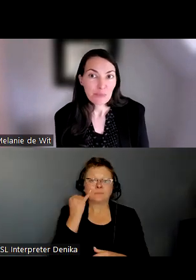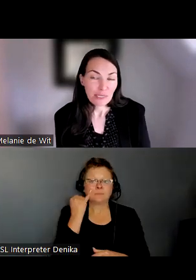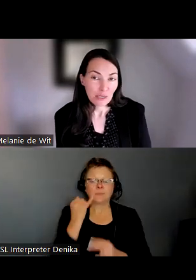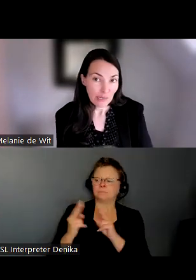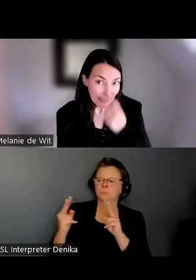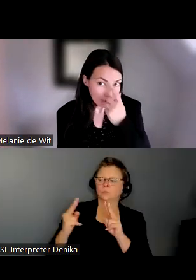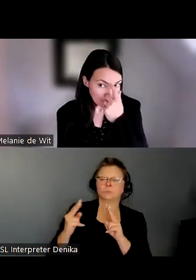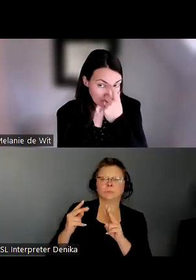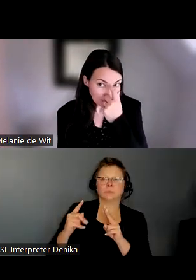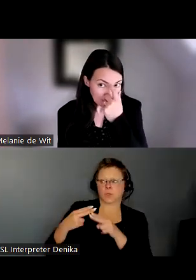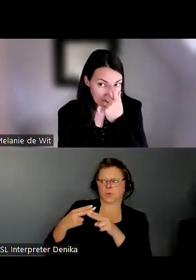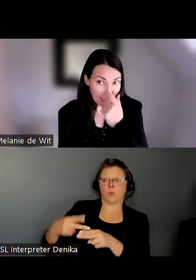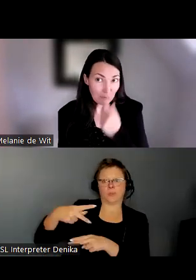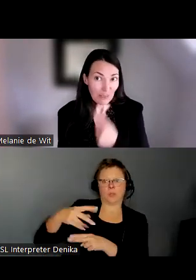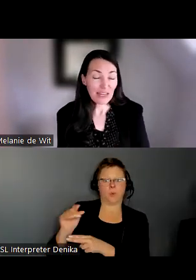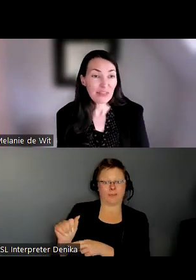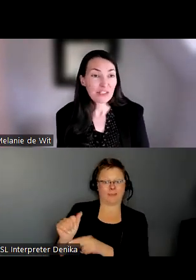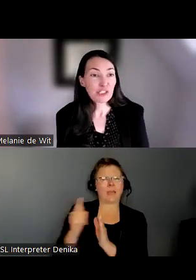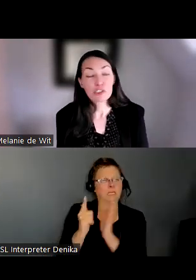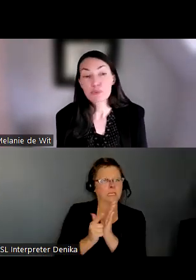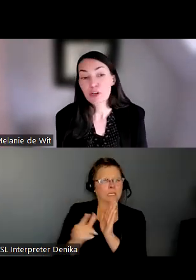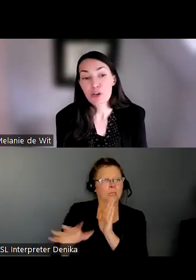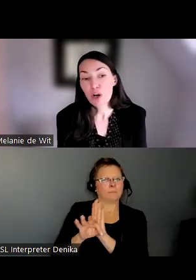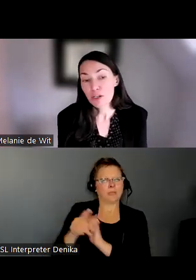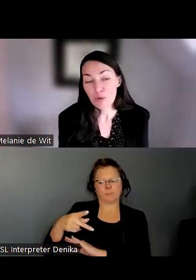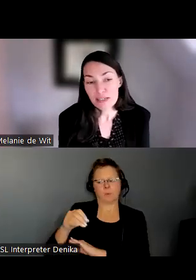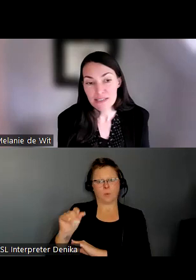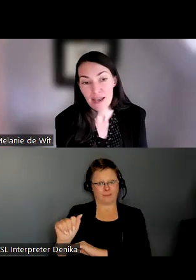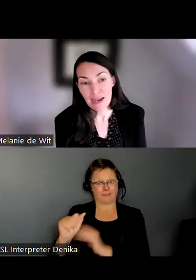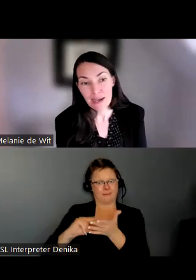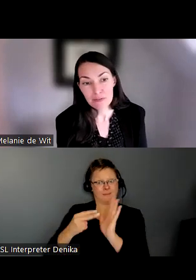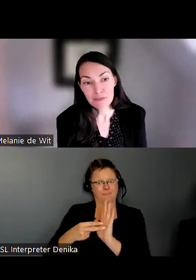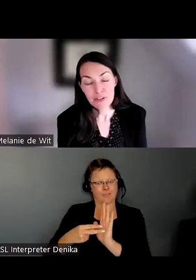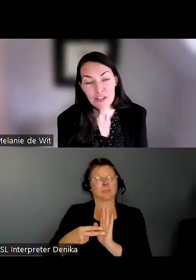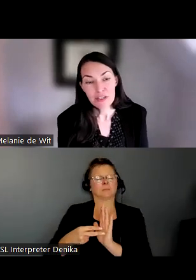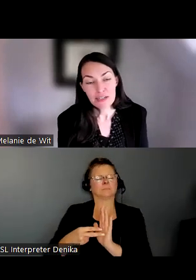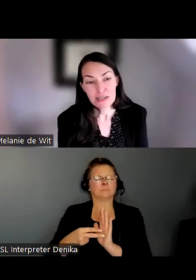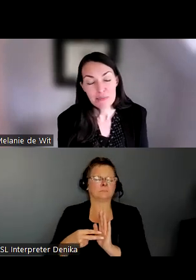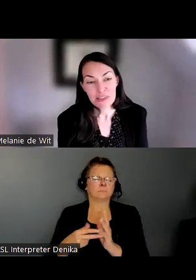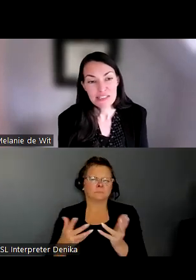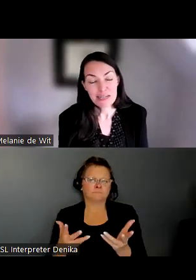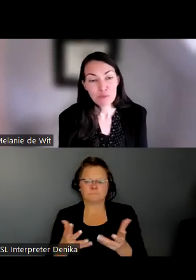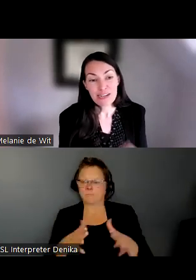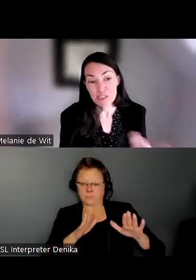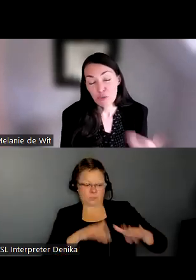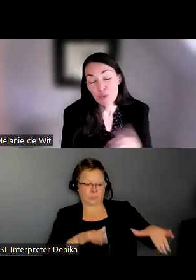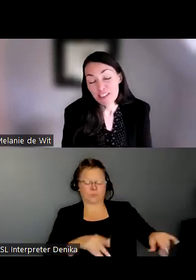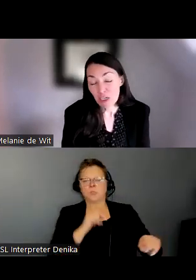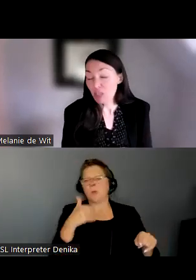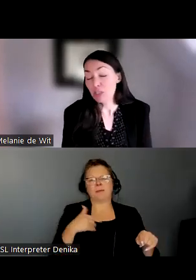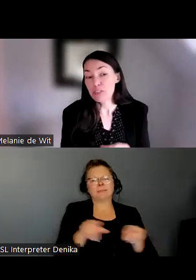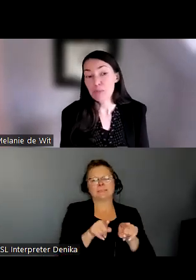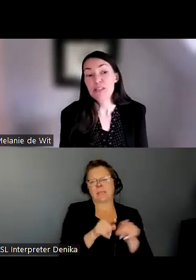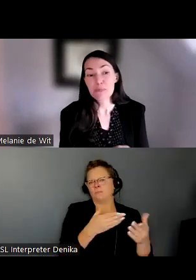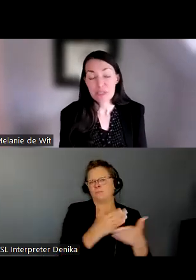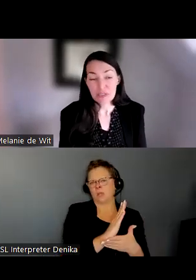as the POA, then the children are not going to have the same rights, or really I